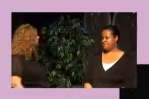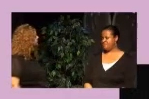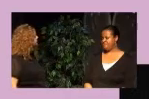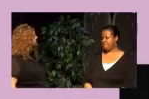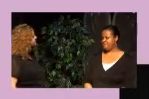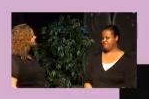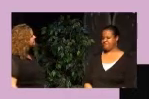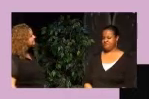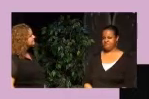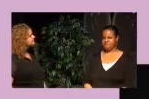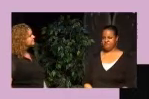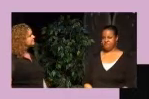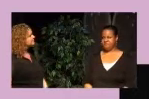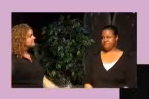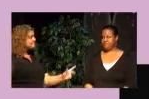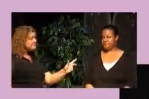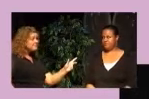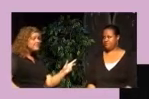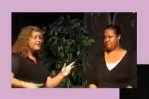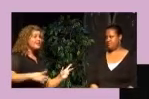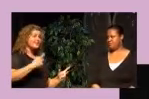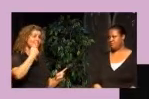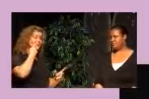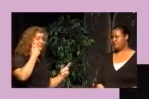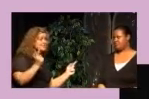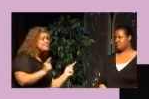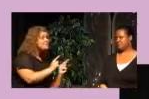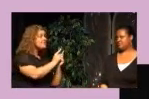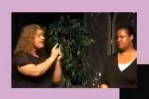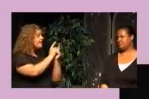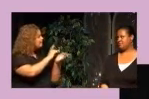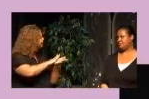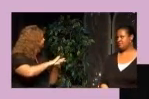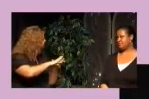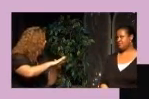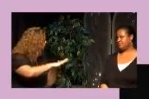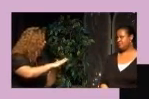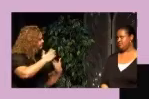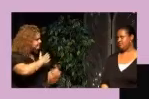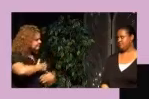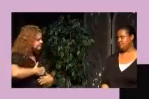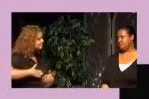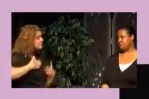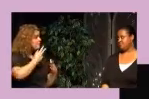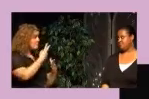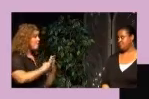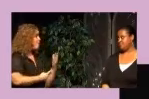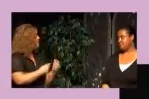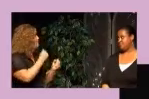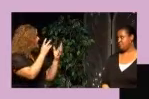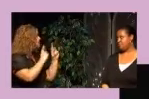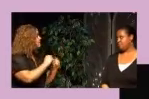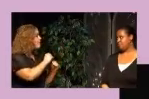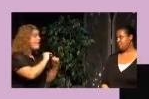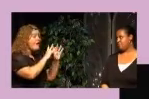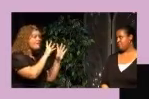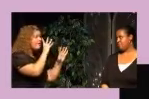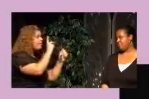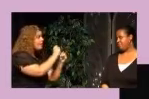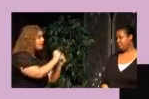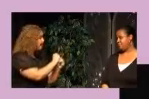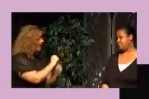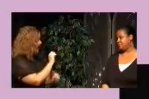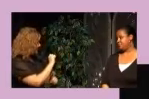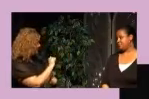And you can add the joy of being together to the pleasure of both being adored. Eglé by the